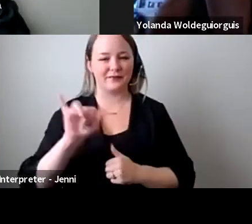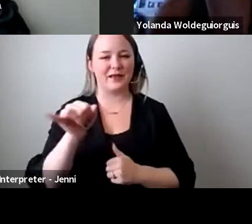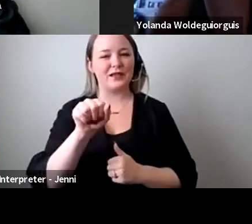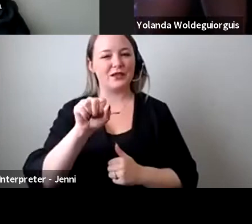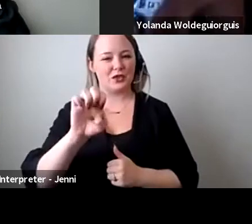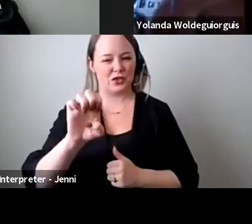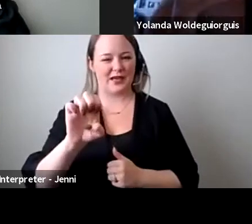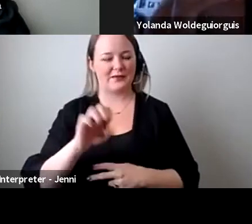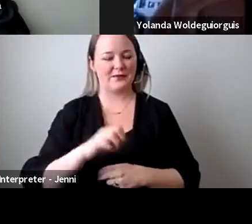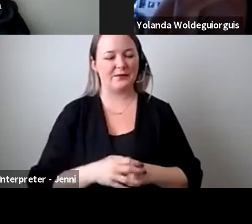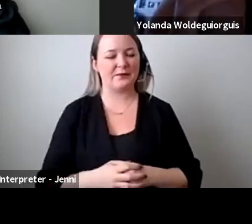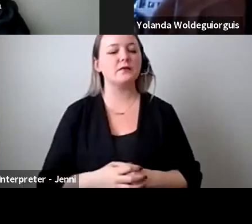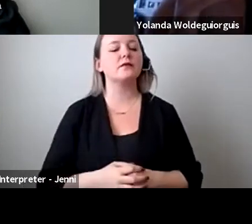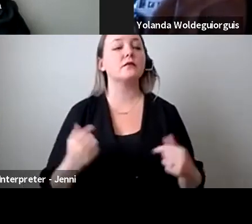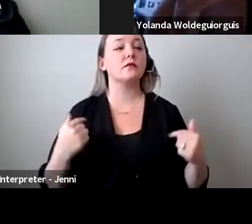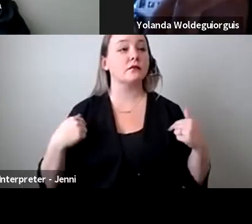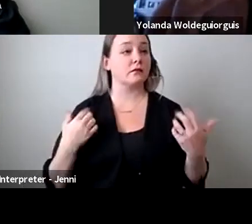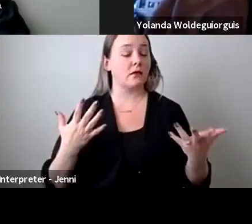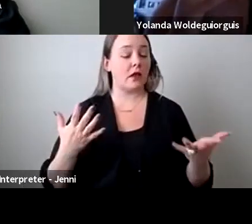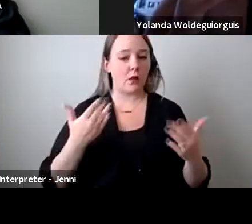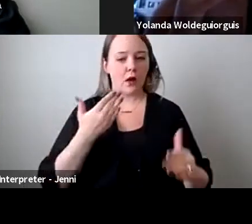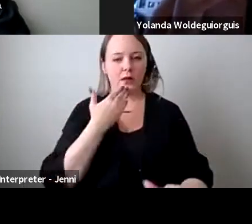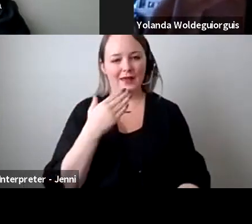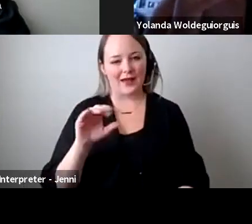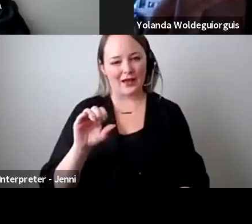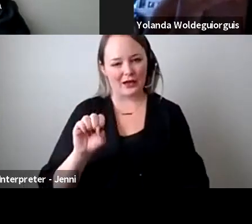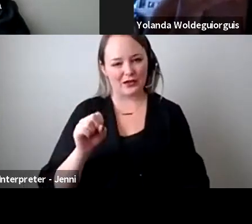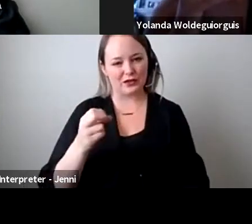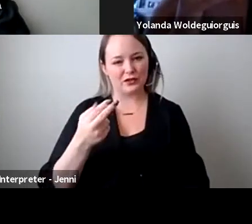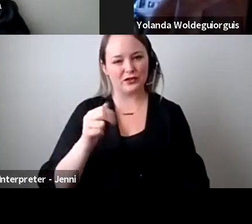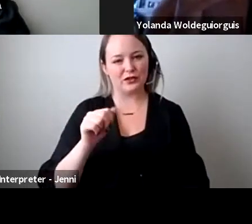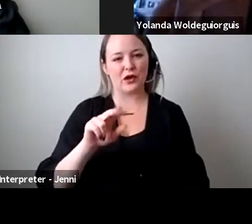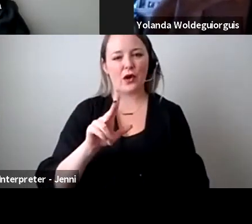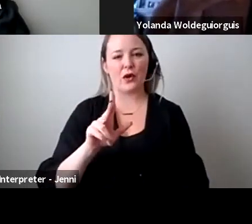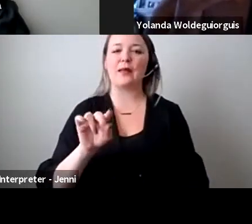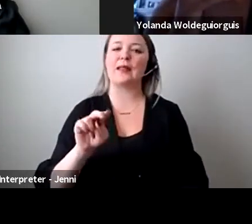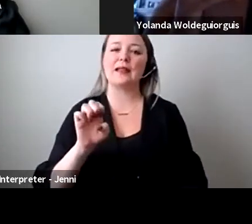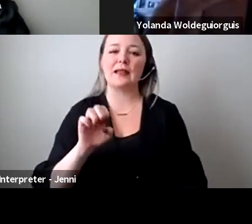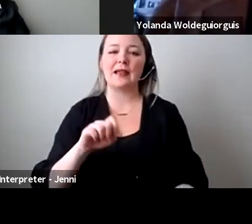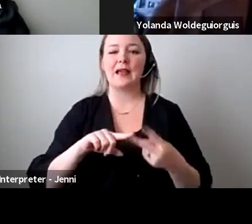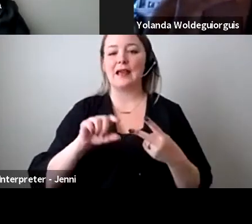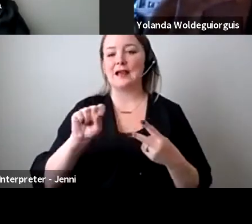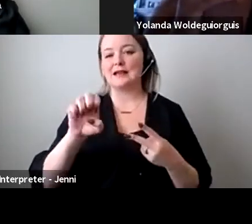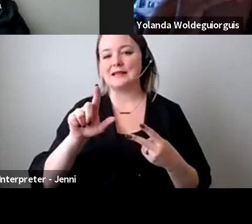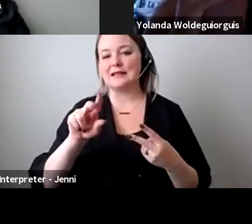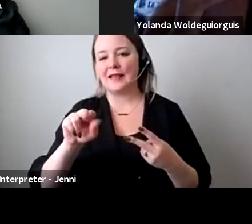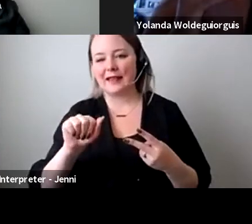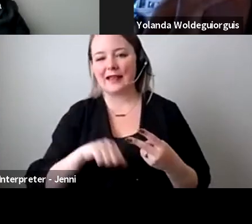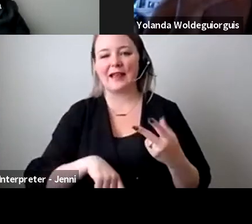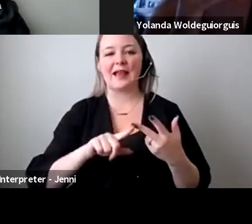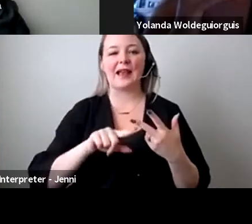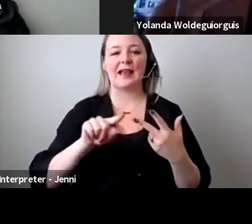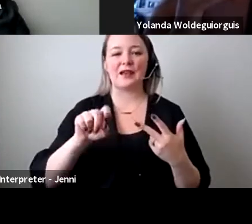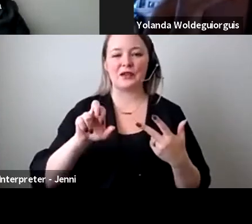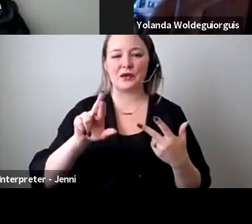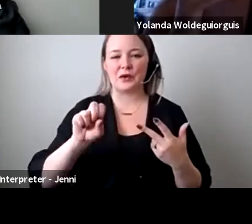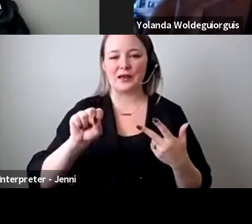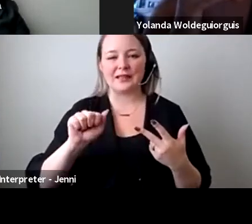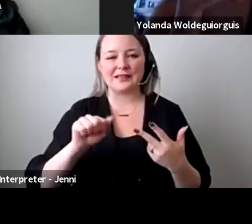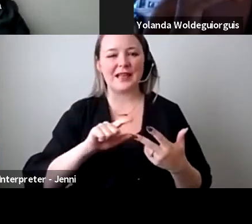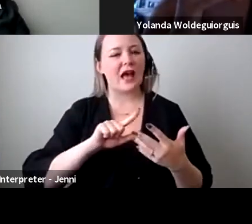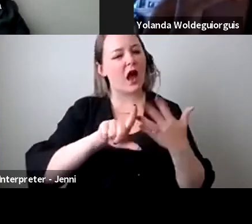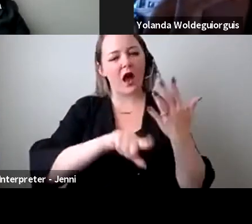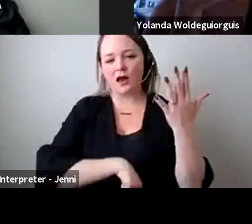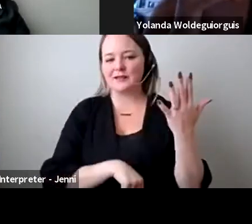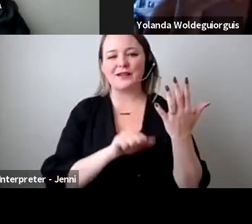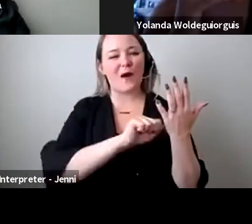Thank you. I want to thank Charlene, and I want to thank Selena, and I want to thank Teresa and all the